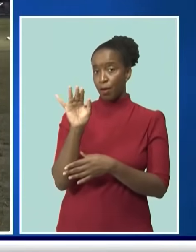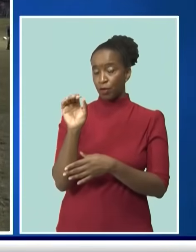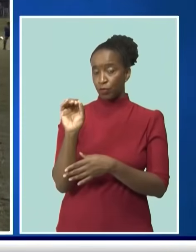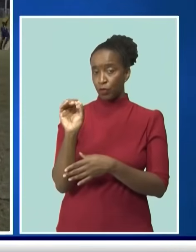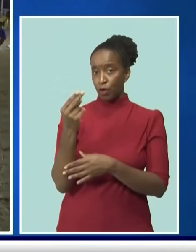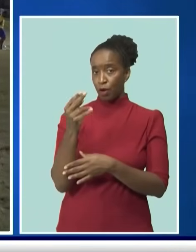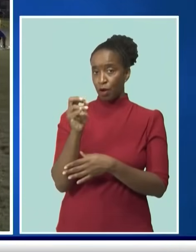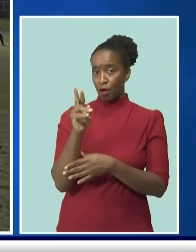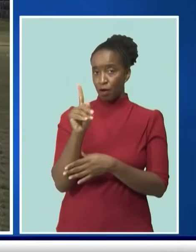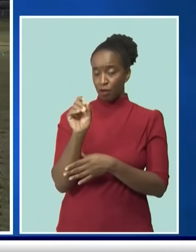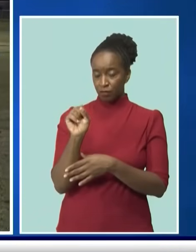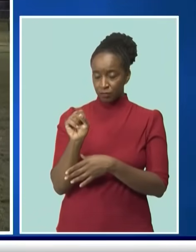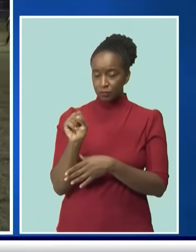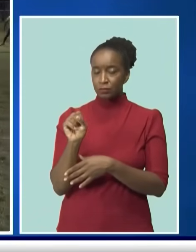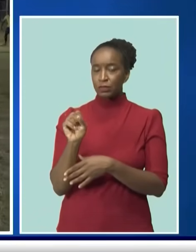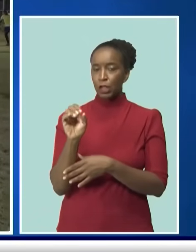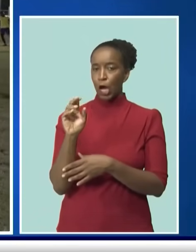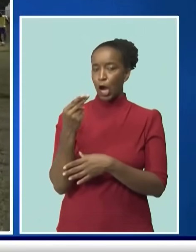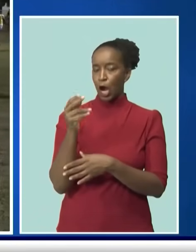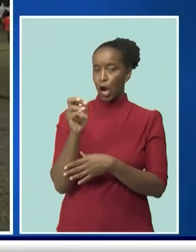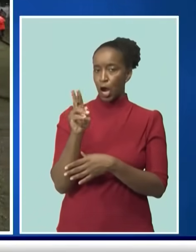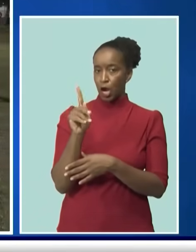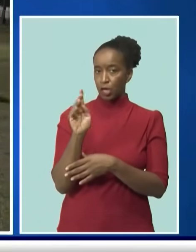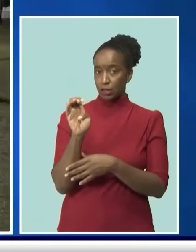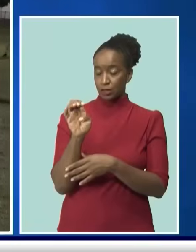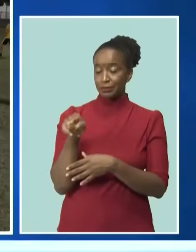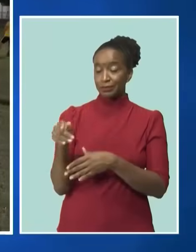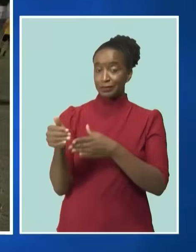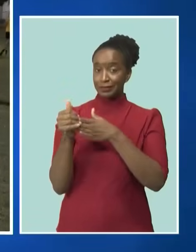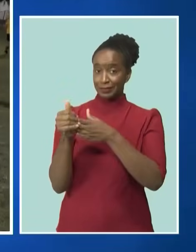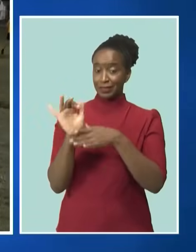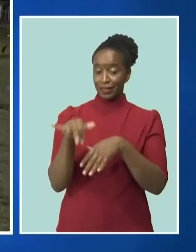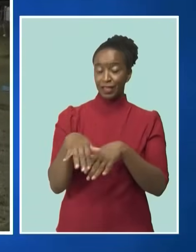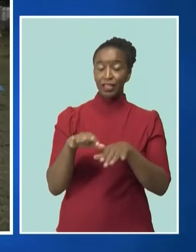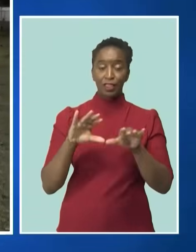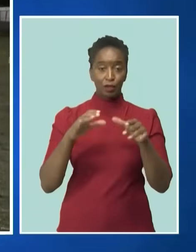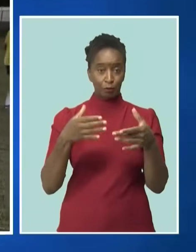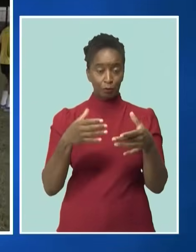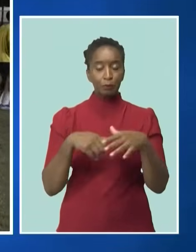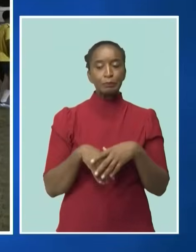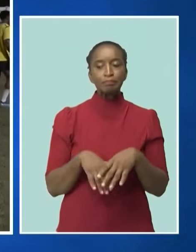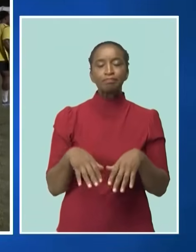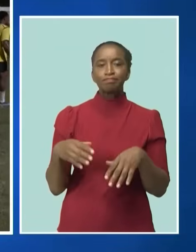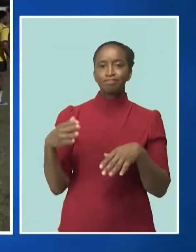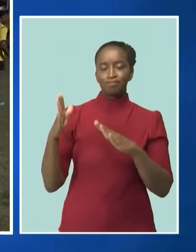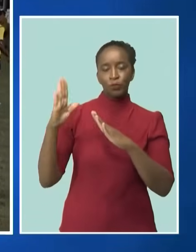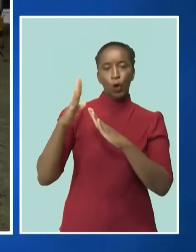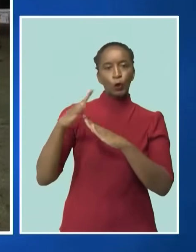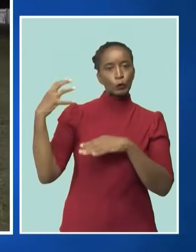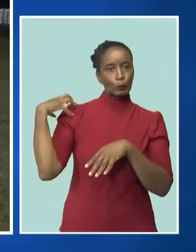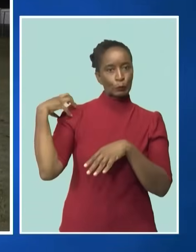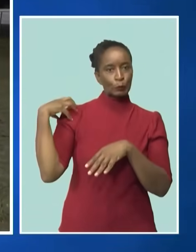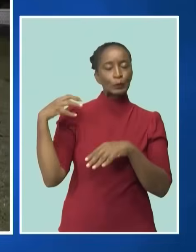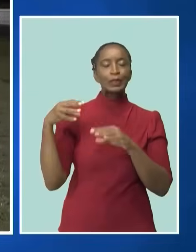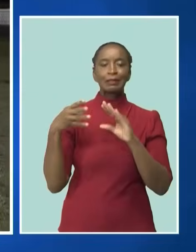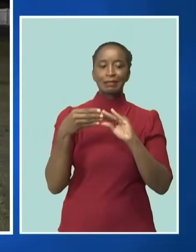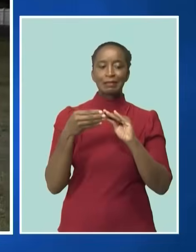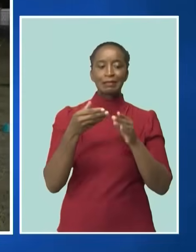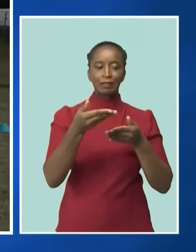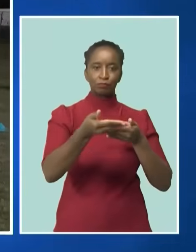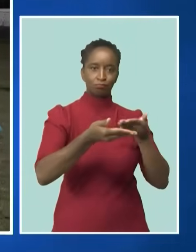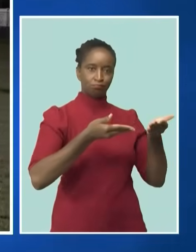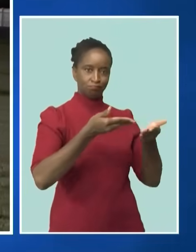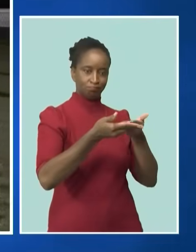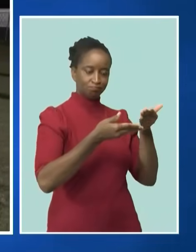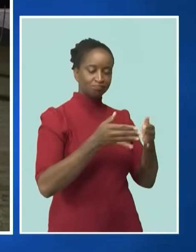this 2025 season of the Prime Minister's Cup football competition, and the head coach says they've recruited a few players to help bolster the